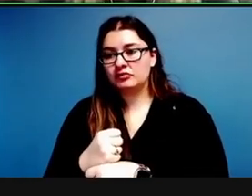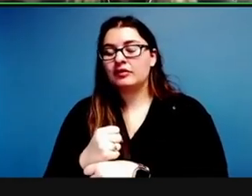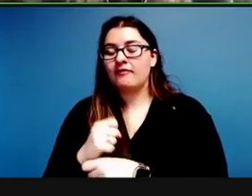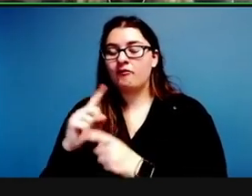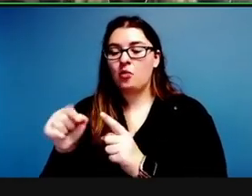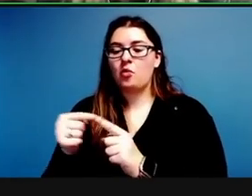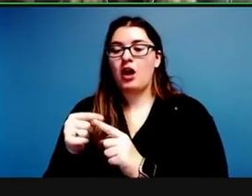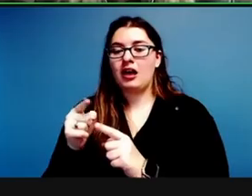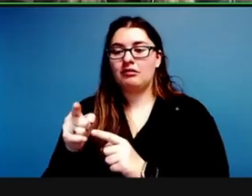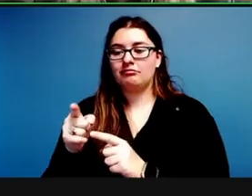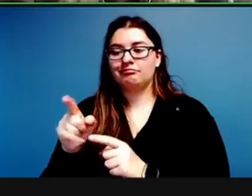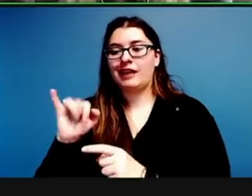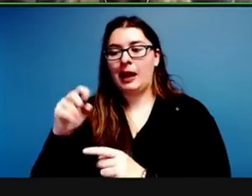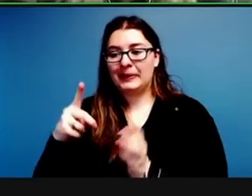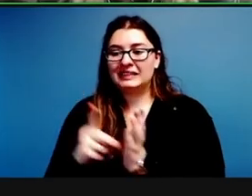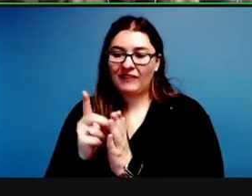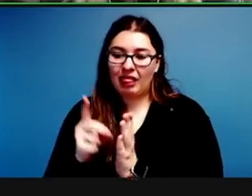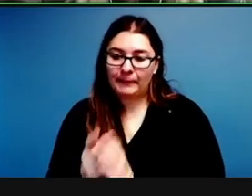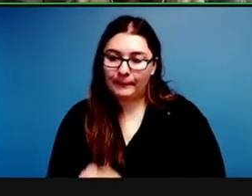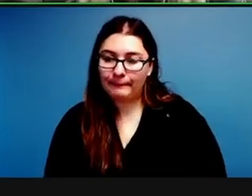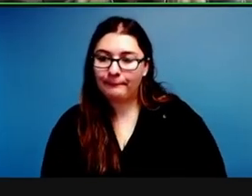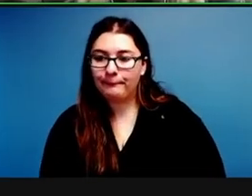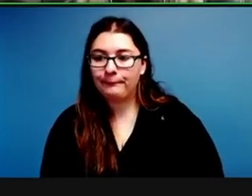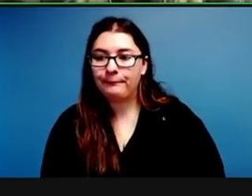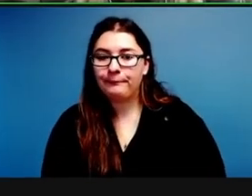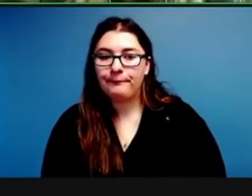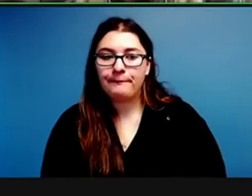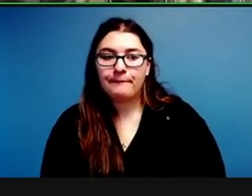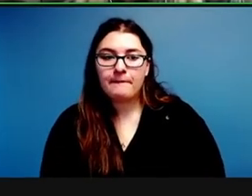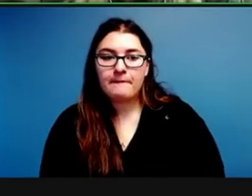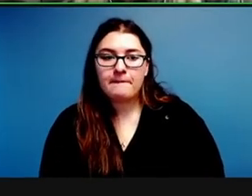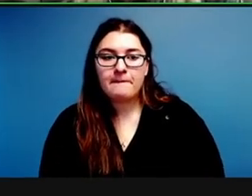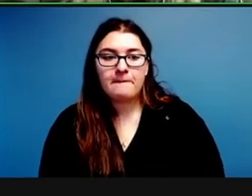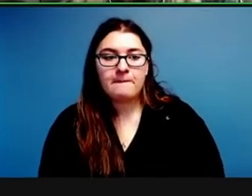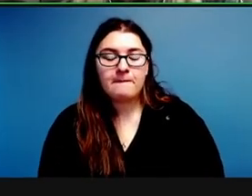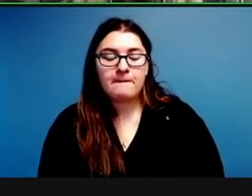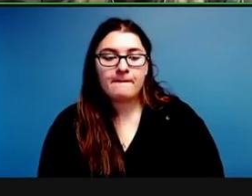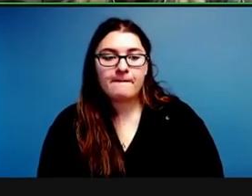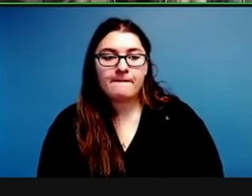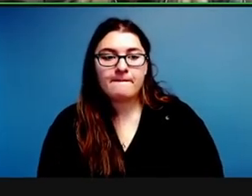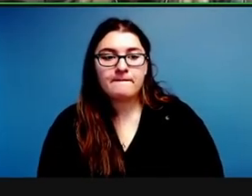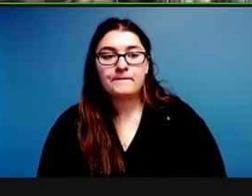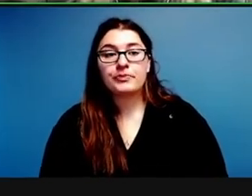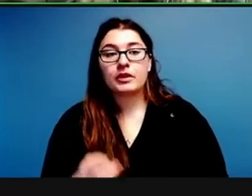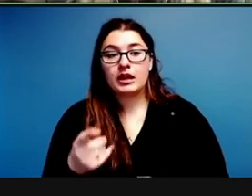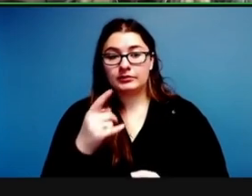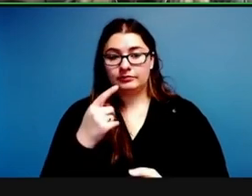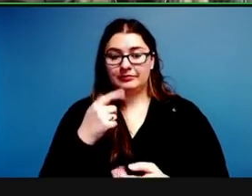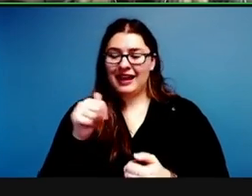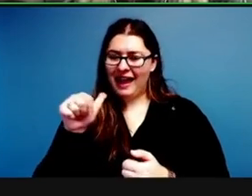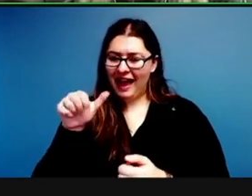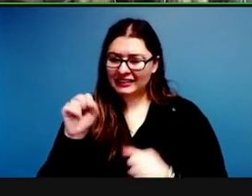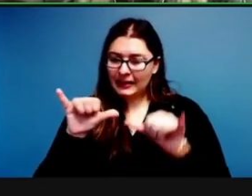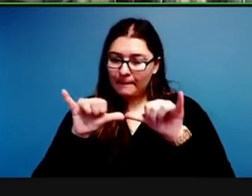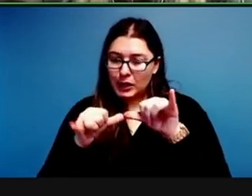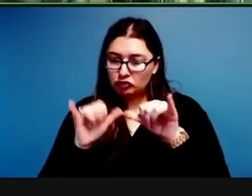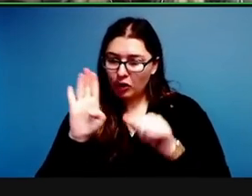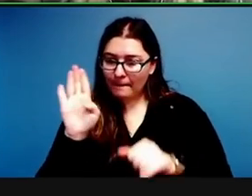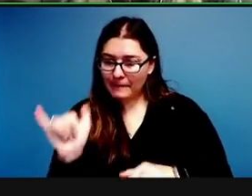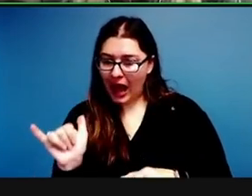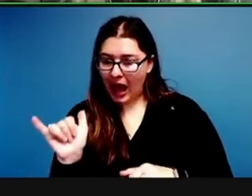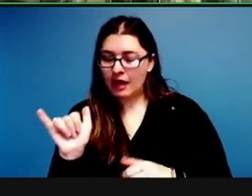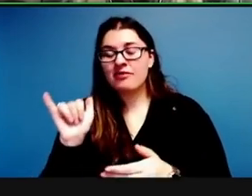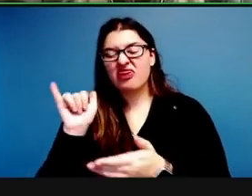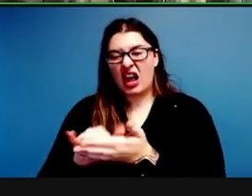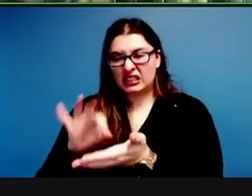develops this IEP. And then we're going to talk about as measured by. That's going to be that